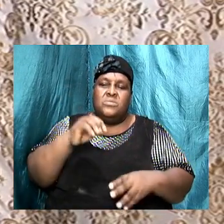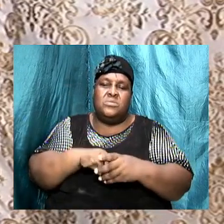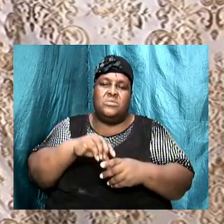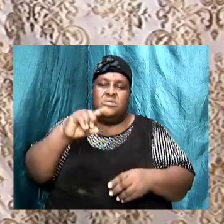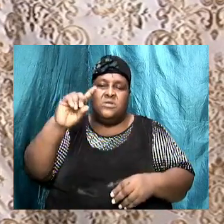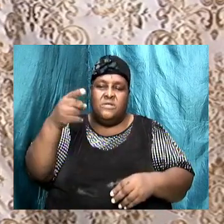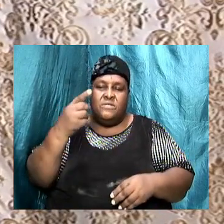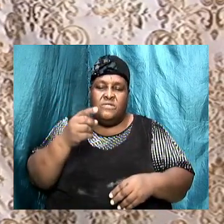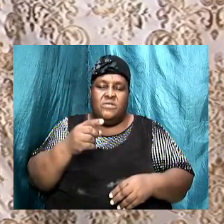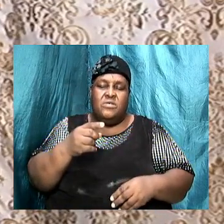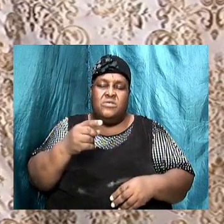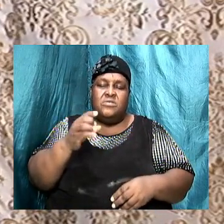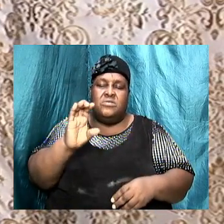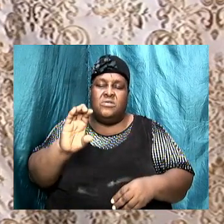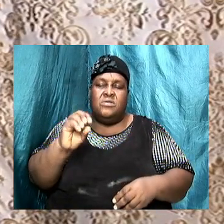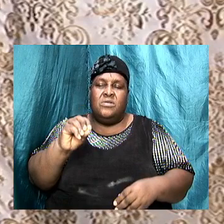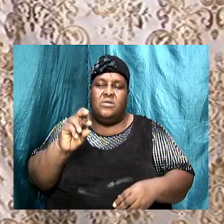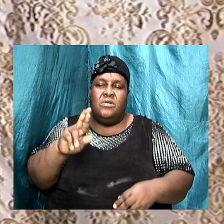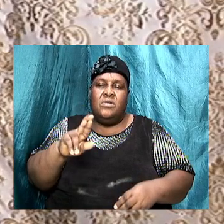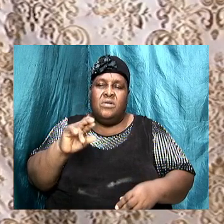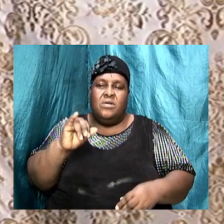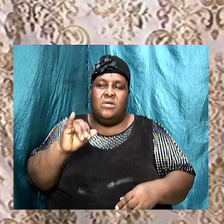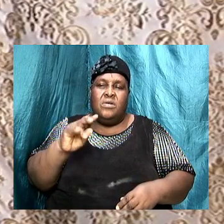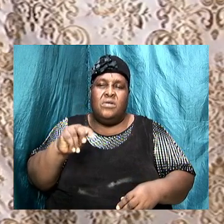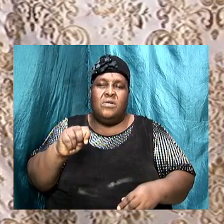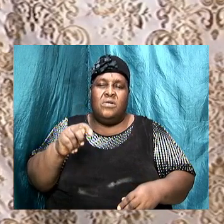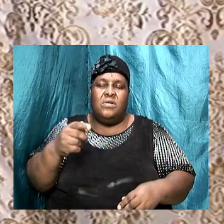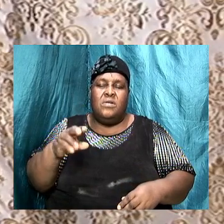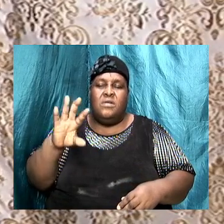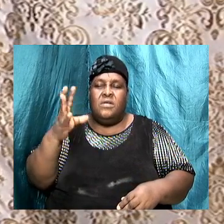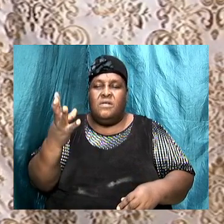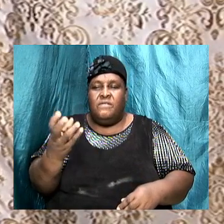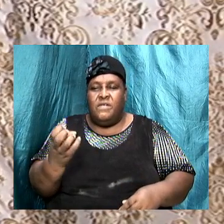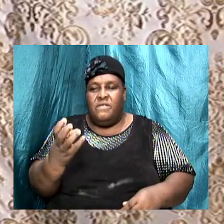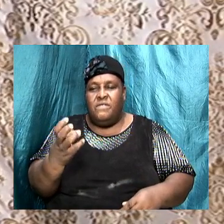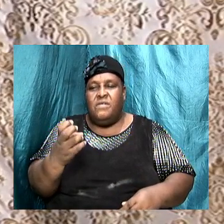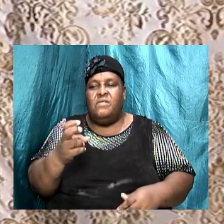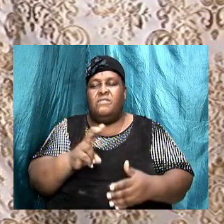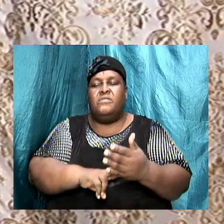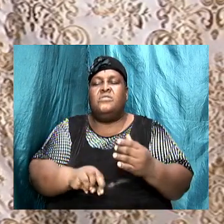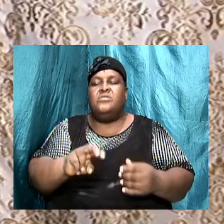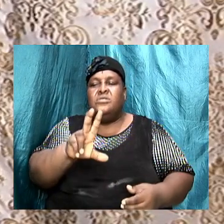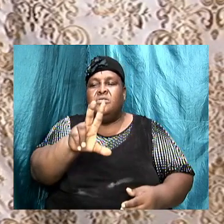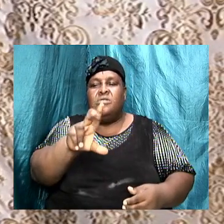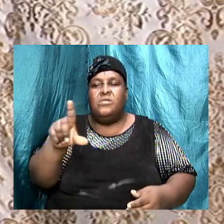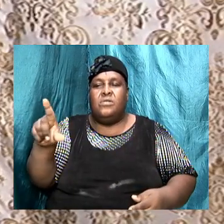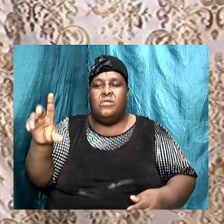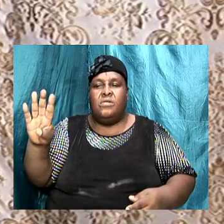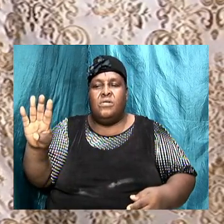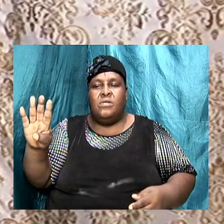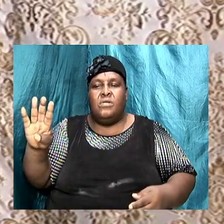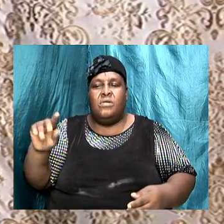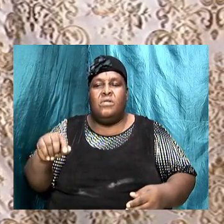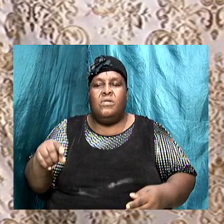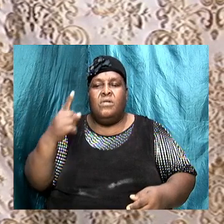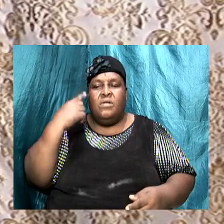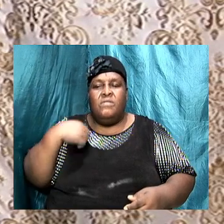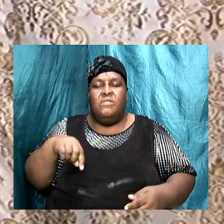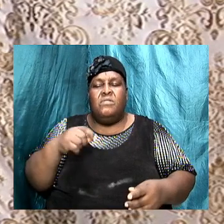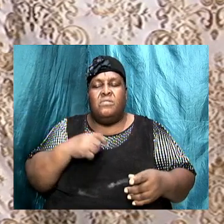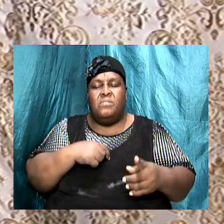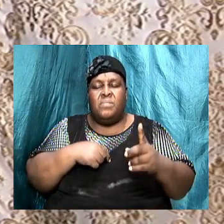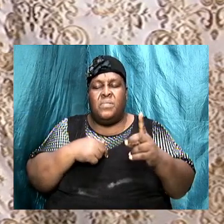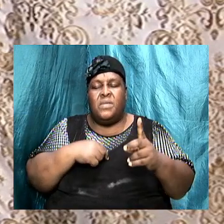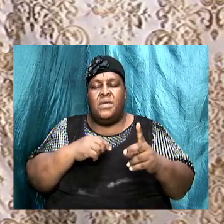1 Corinthians chapter 15, 3 and 4. "For I delivered unto you